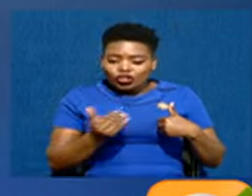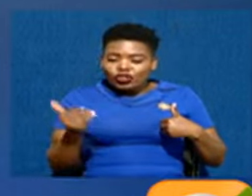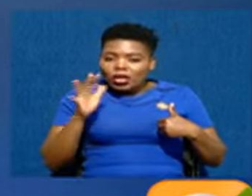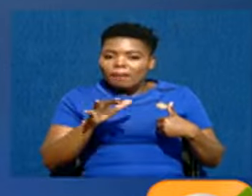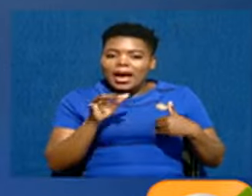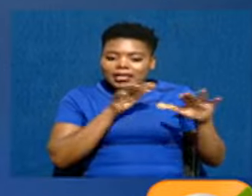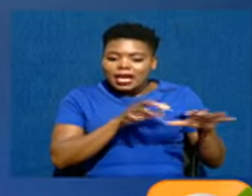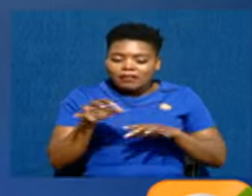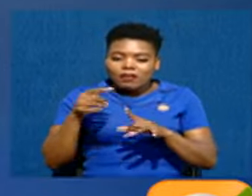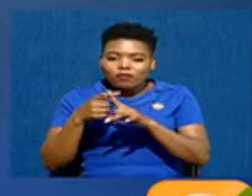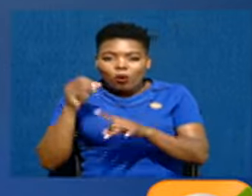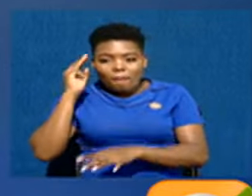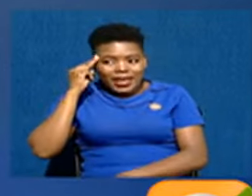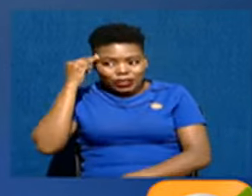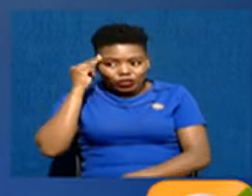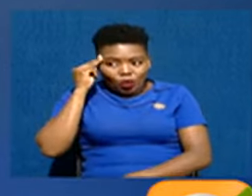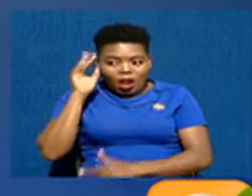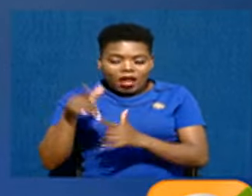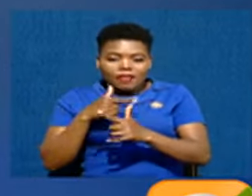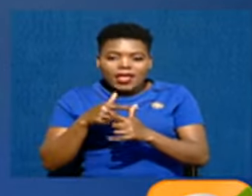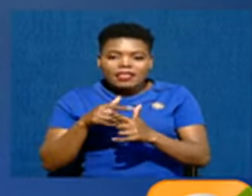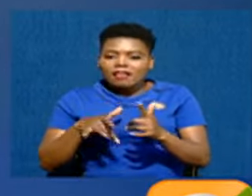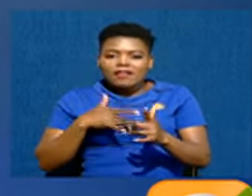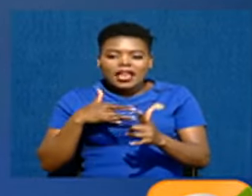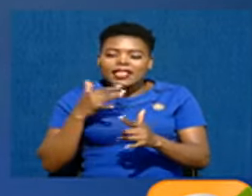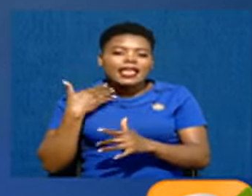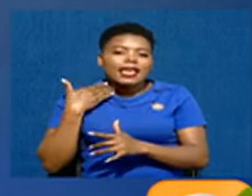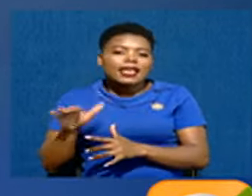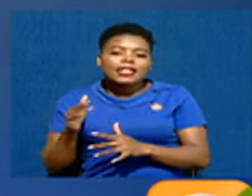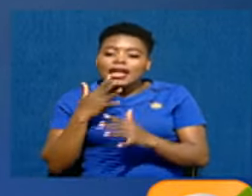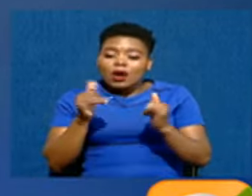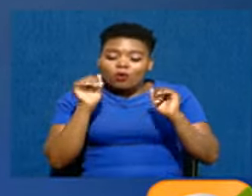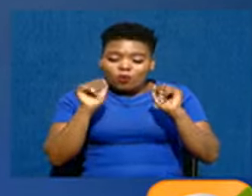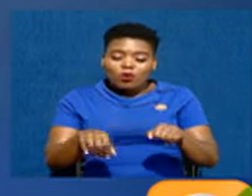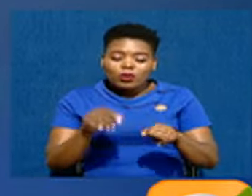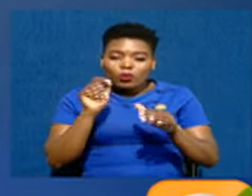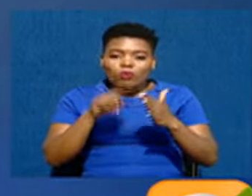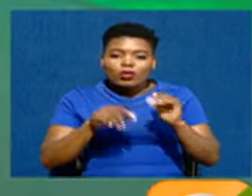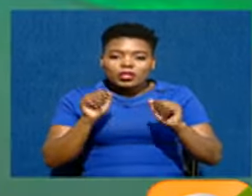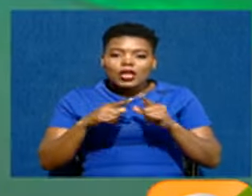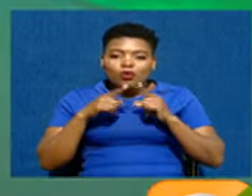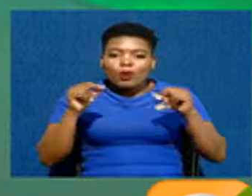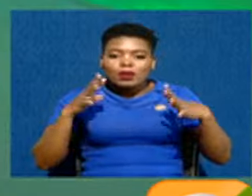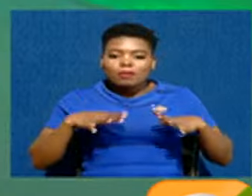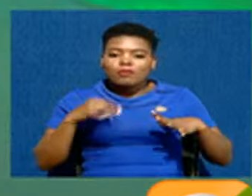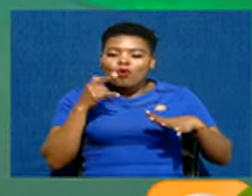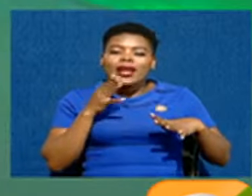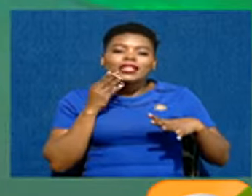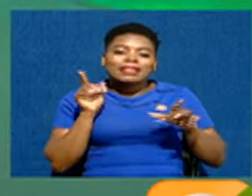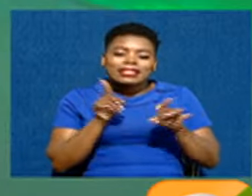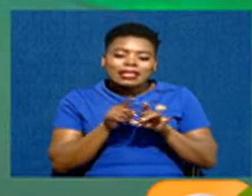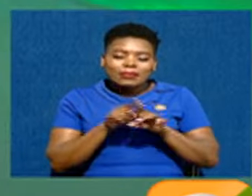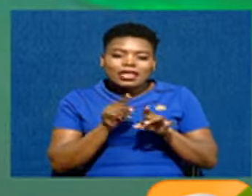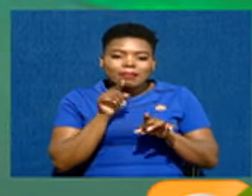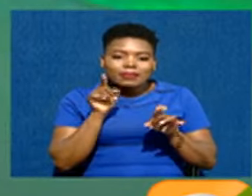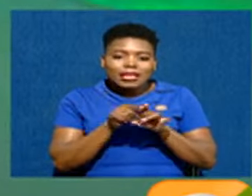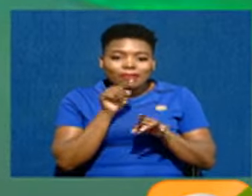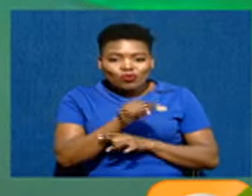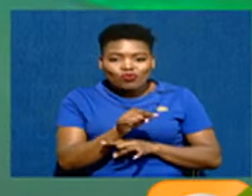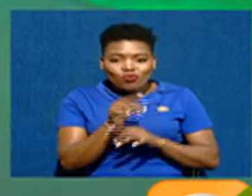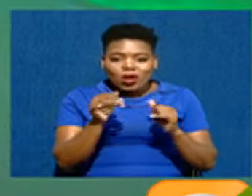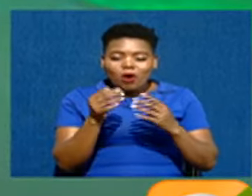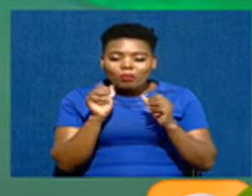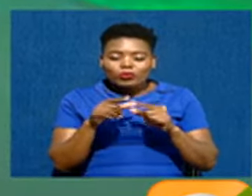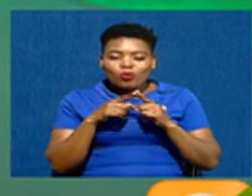you say as we close this interview to somebody who is experiencing these feelings? Let me say, it's a sickness just like the